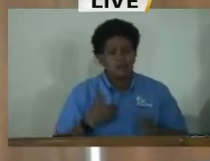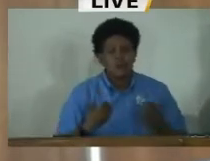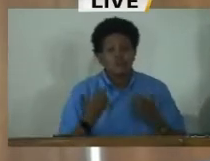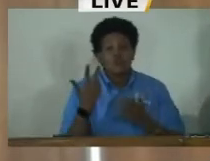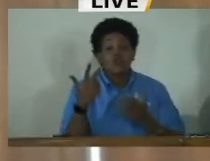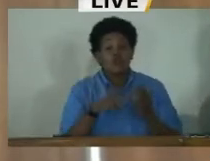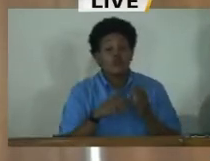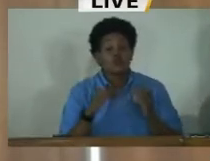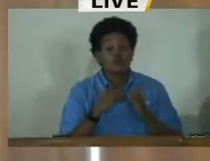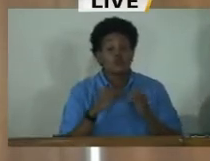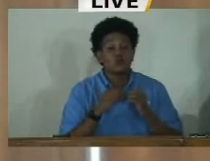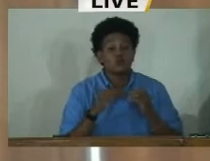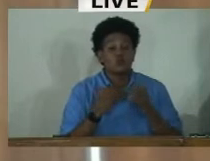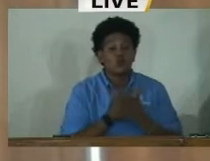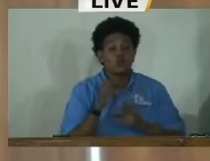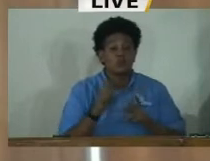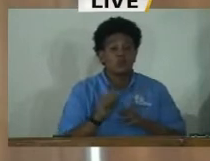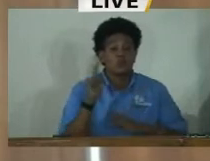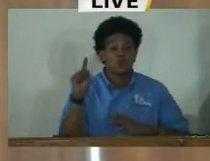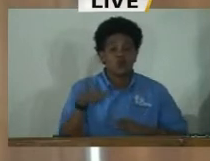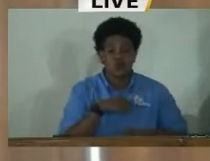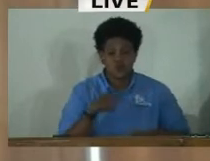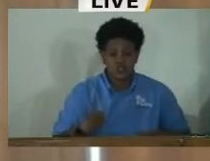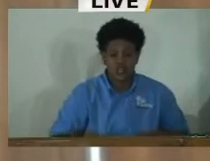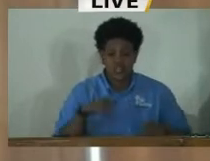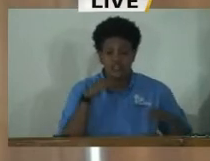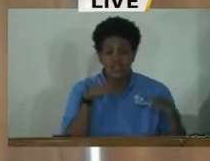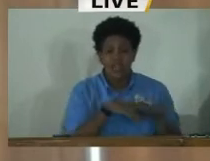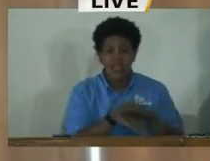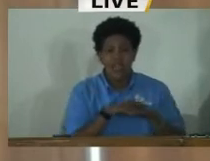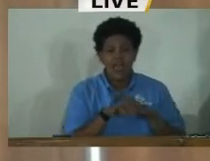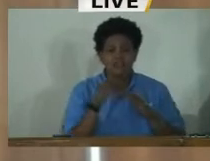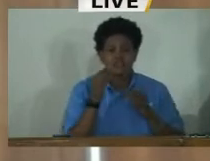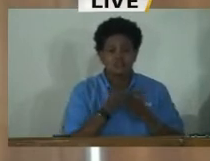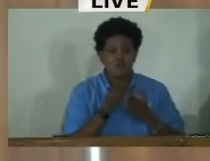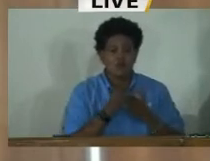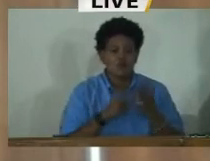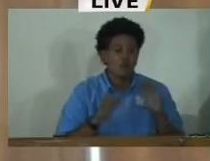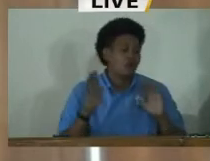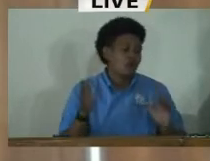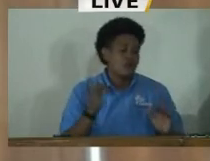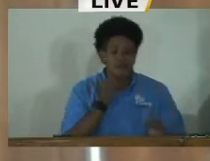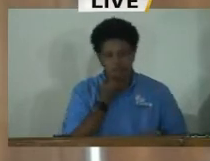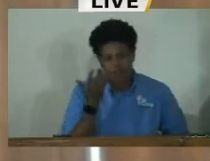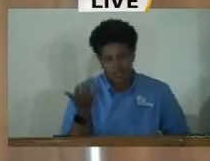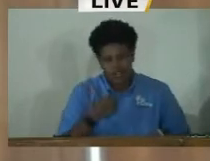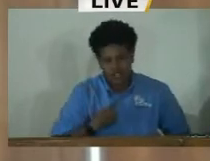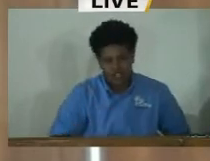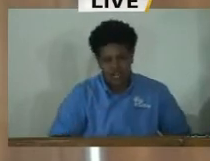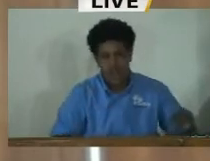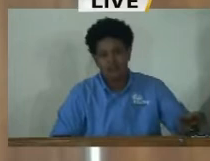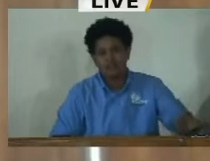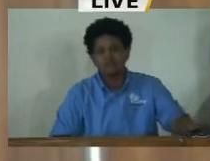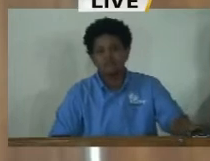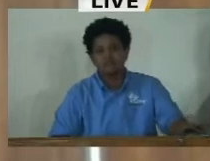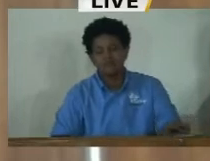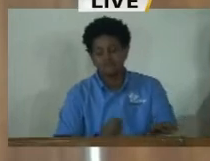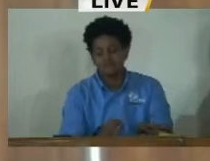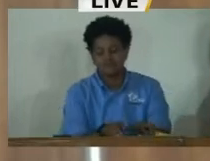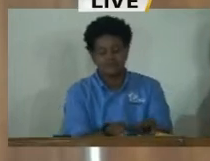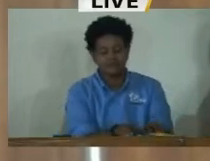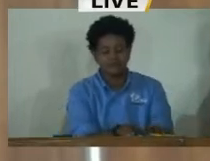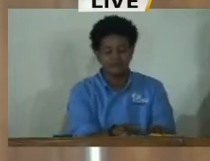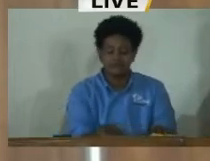people just to go into China to access the disposable income of this new middle class. Now, between 2002